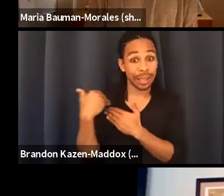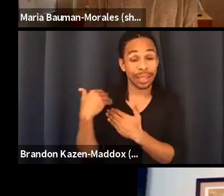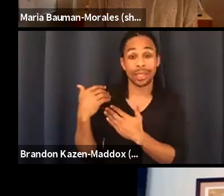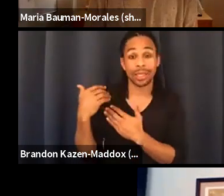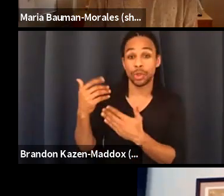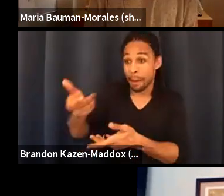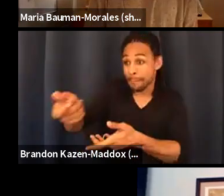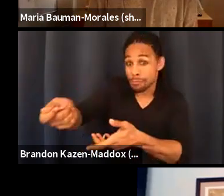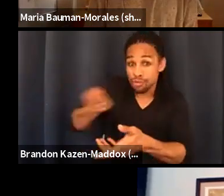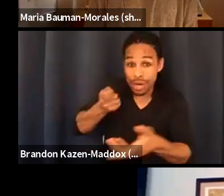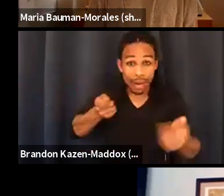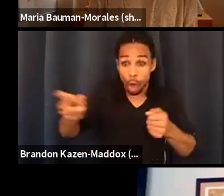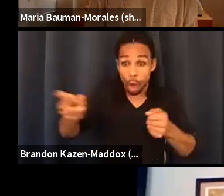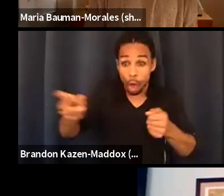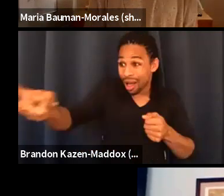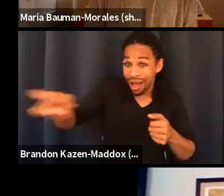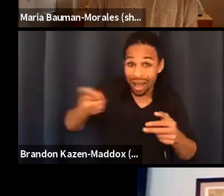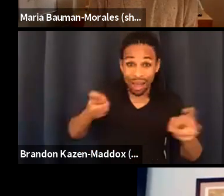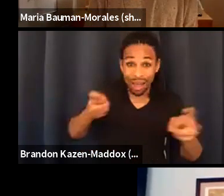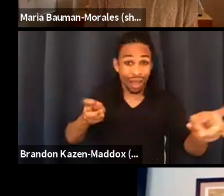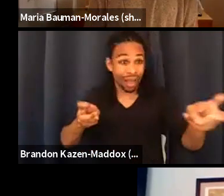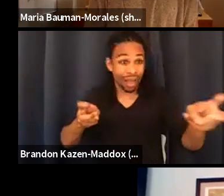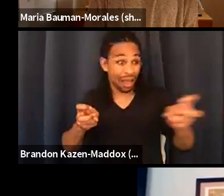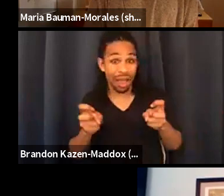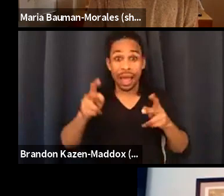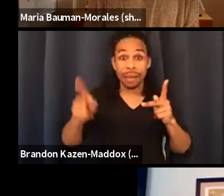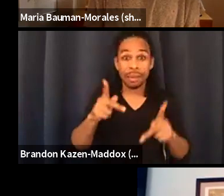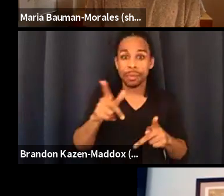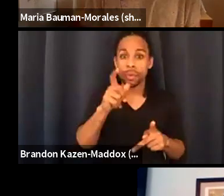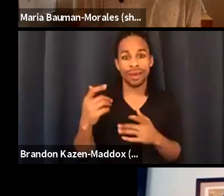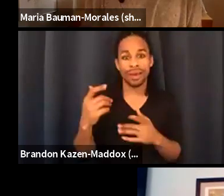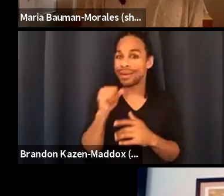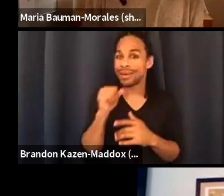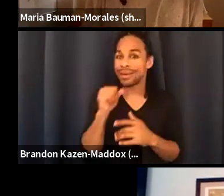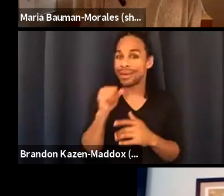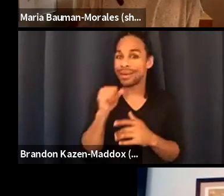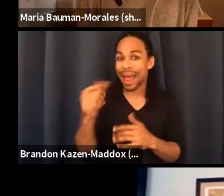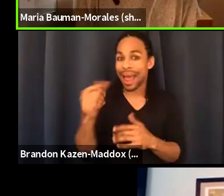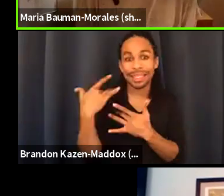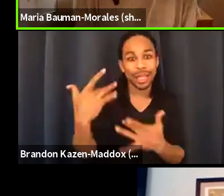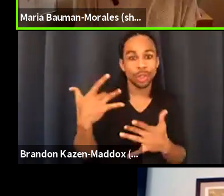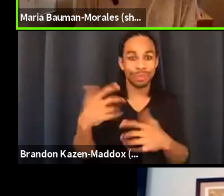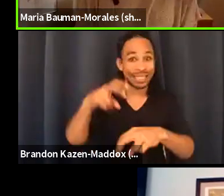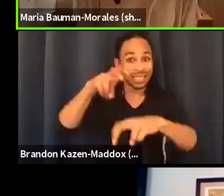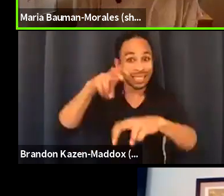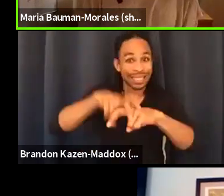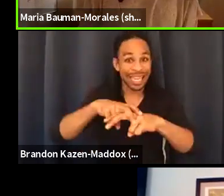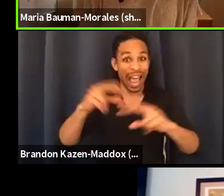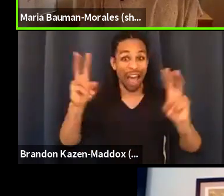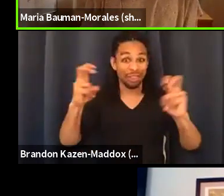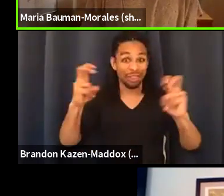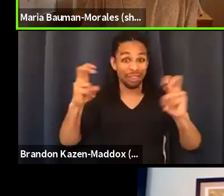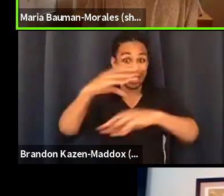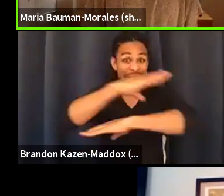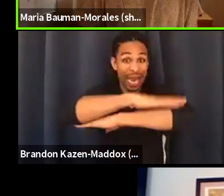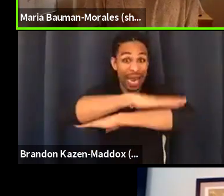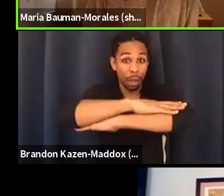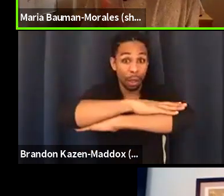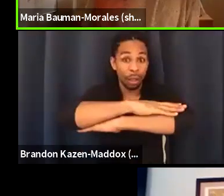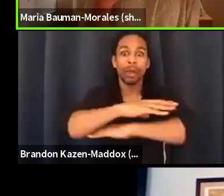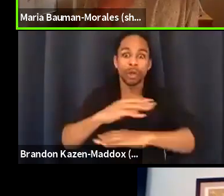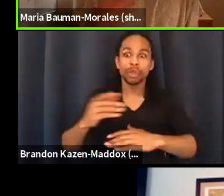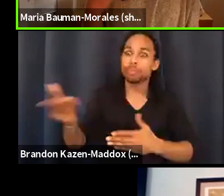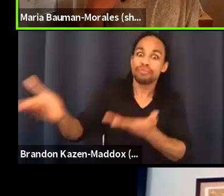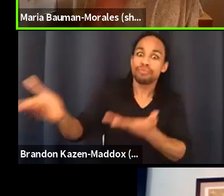and have those conversations, I think that's going to be really important. Ronnie, thank you so much. I mean, you said a lot that I think we're